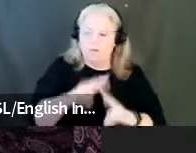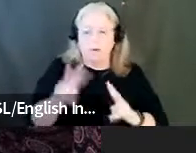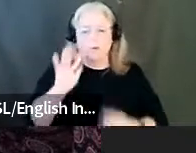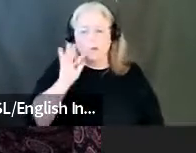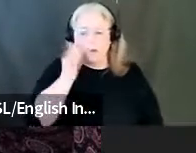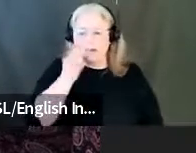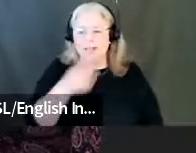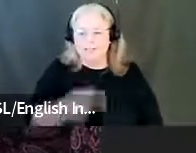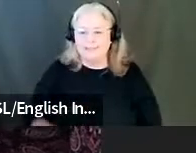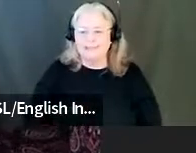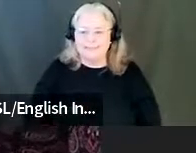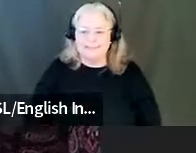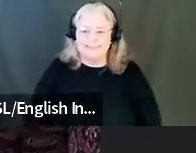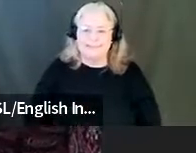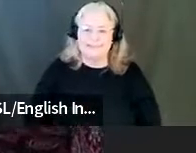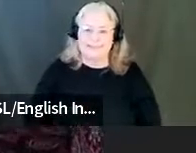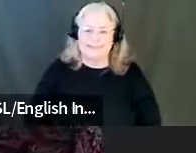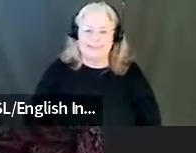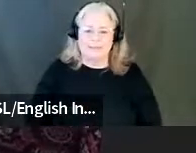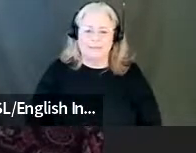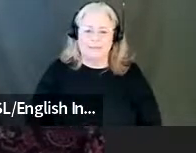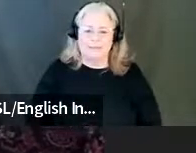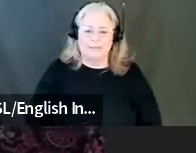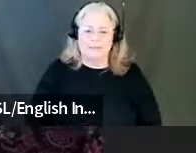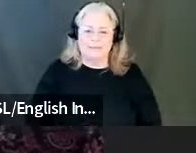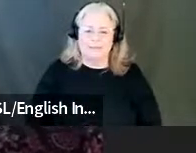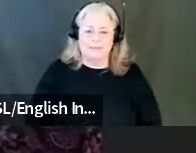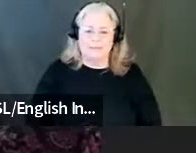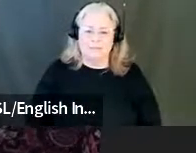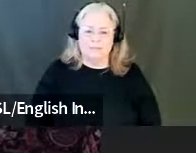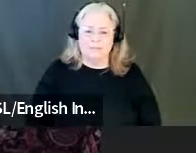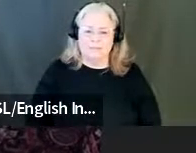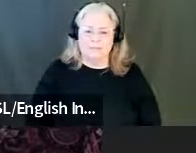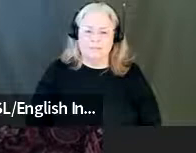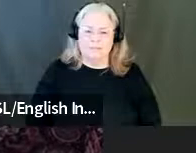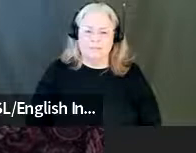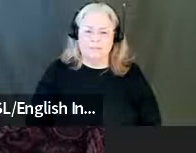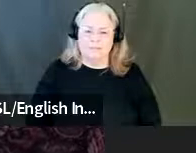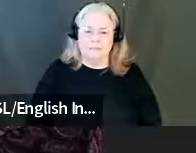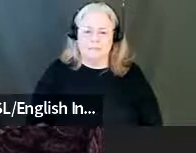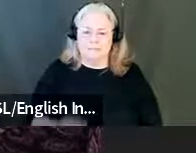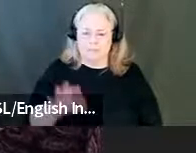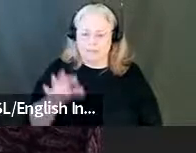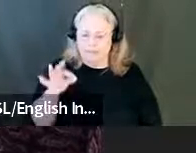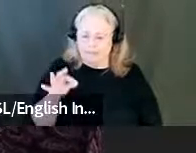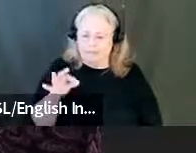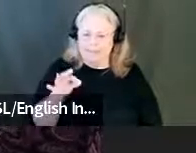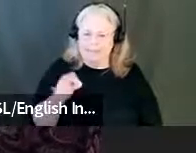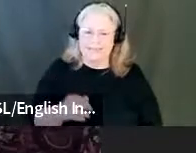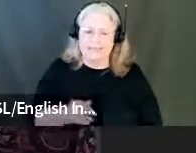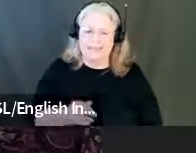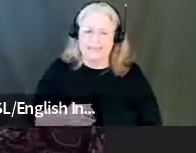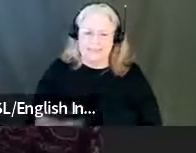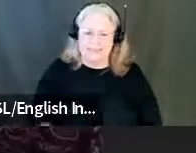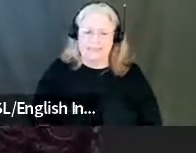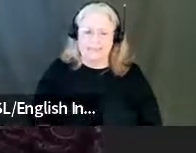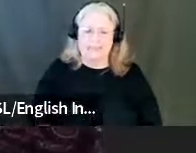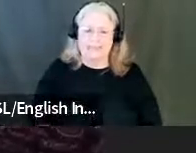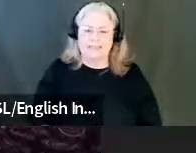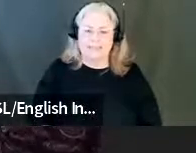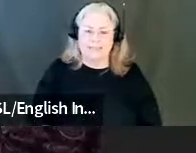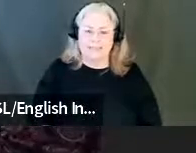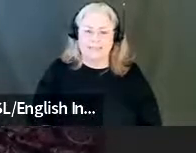stuff. Pictures later, but. So now I see how I pinched the corner and tore it a little bit so that this backing would come